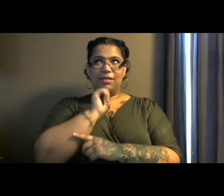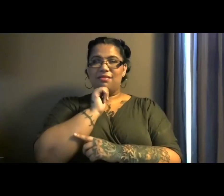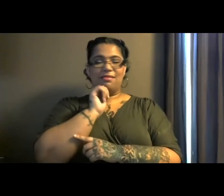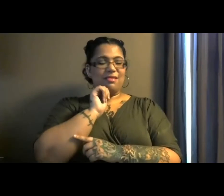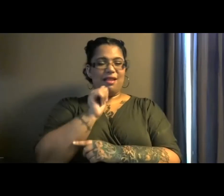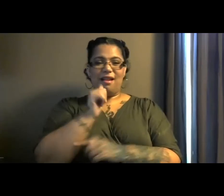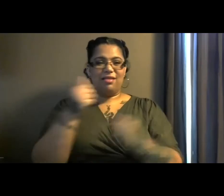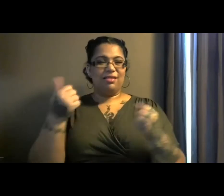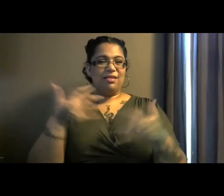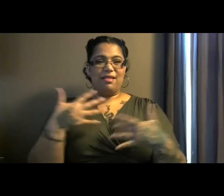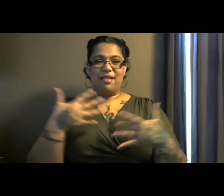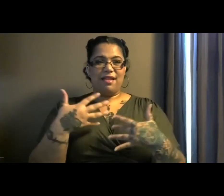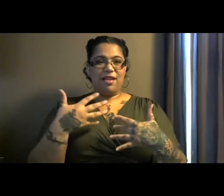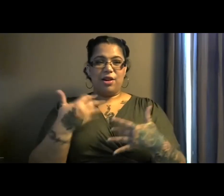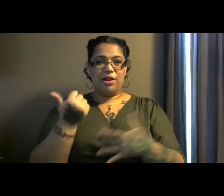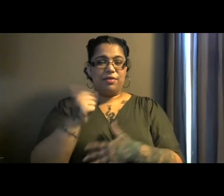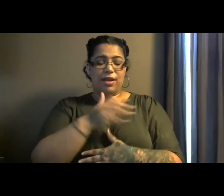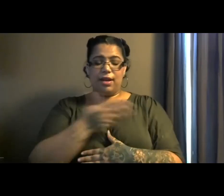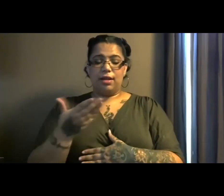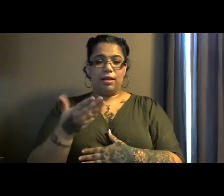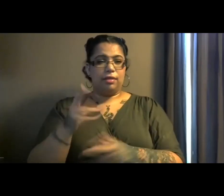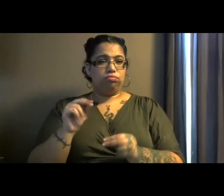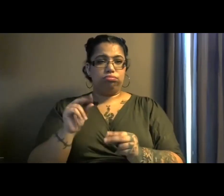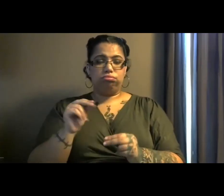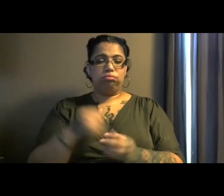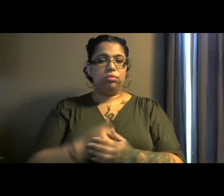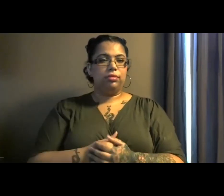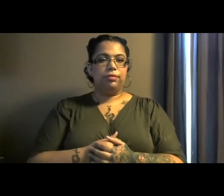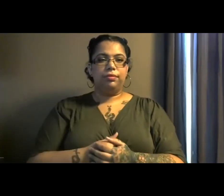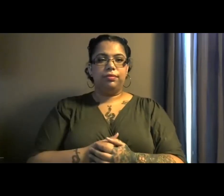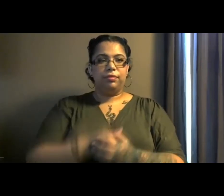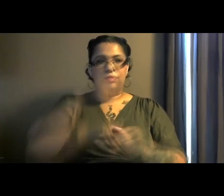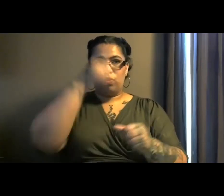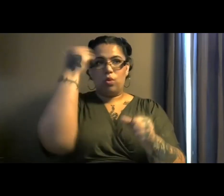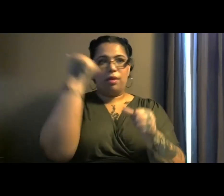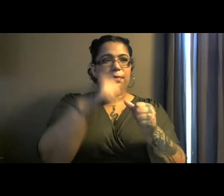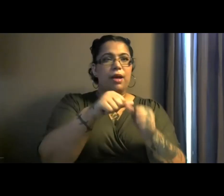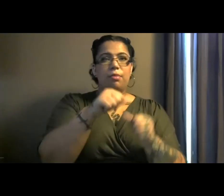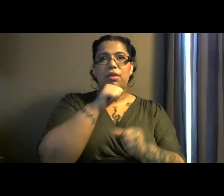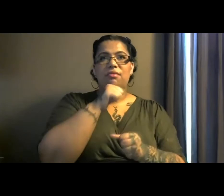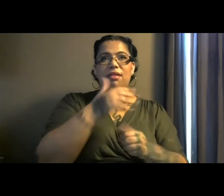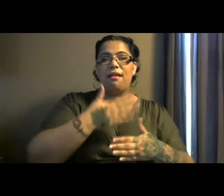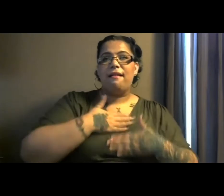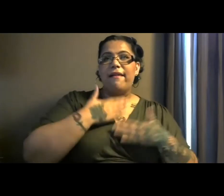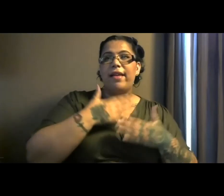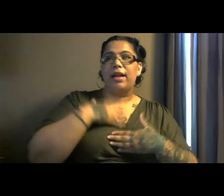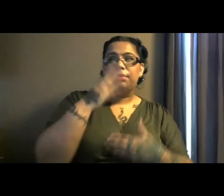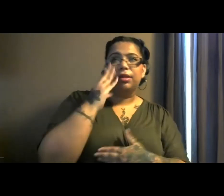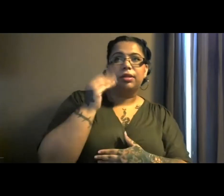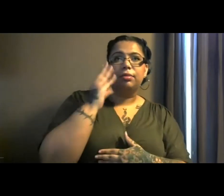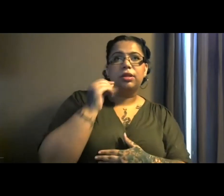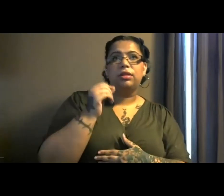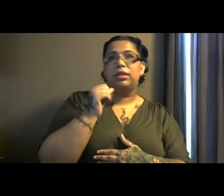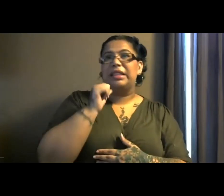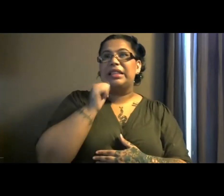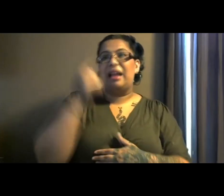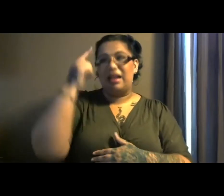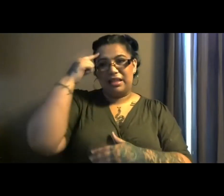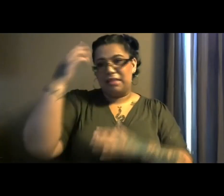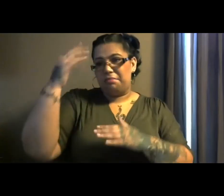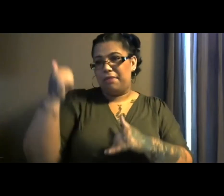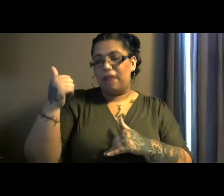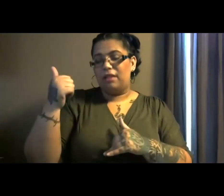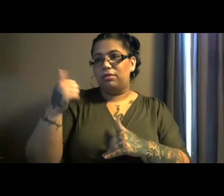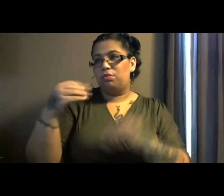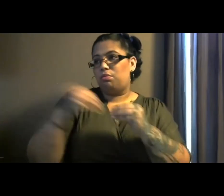anything. It does not remember any unhappy experience, nor does it anticipate any. At the center